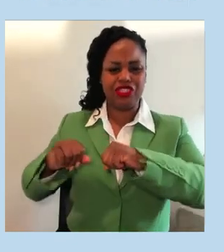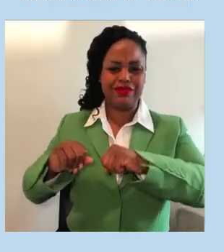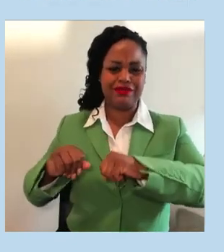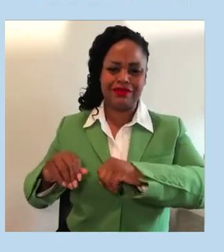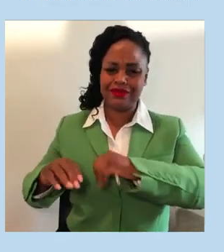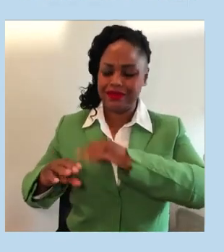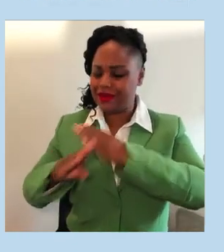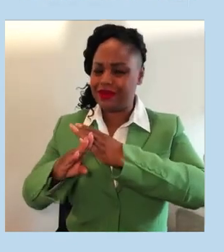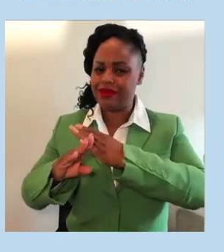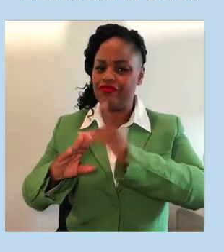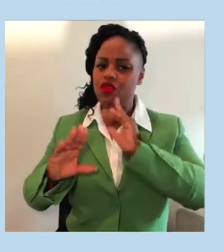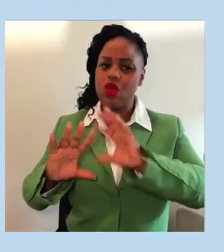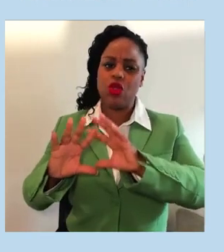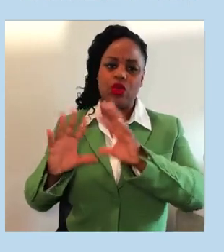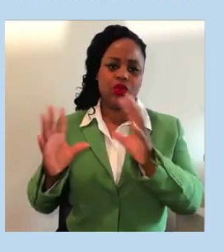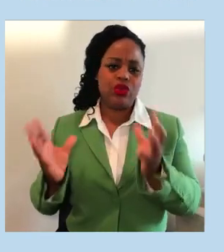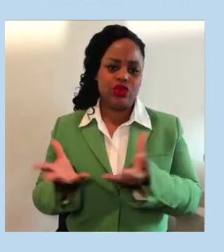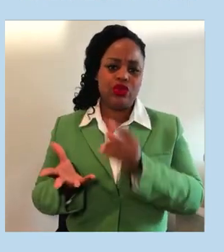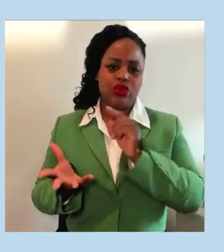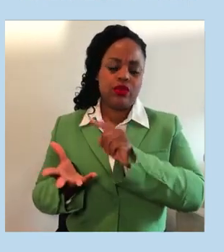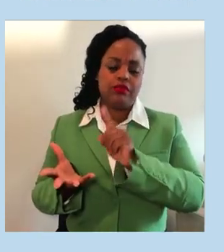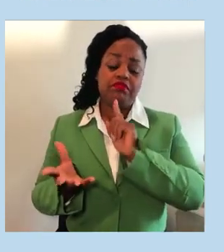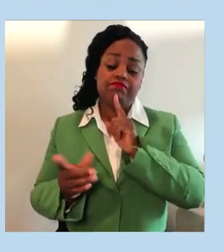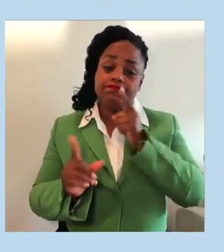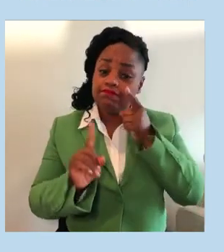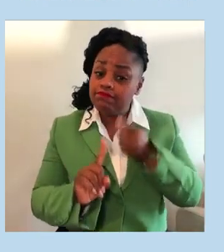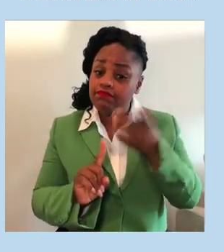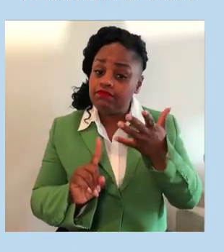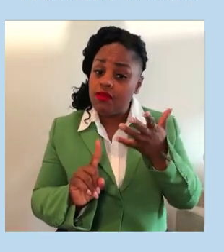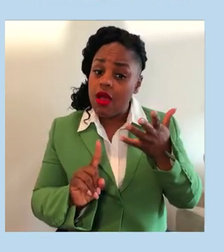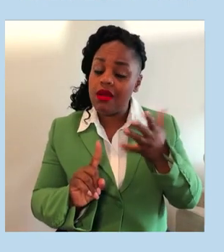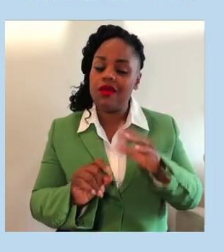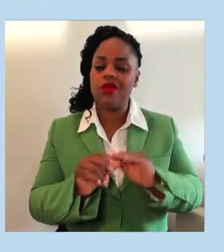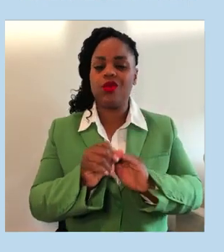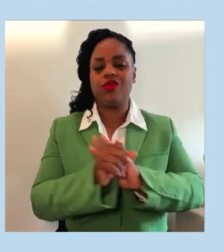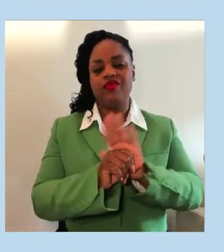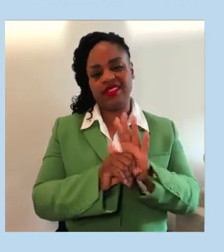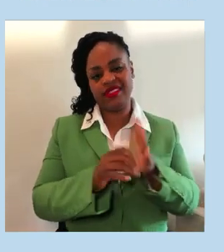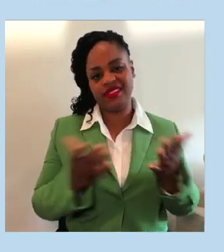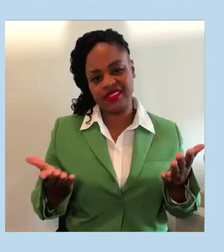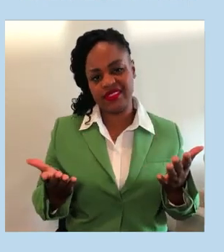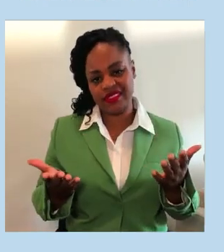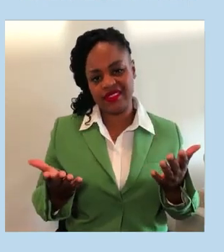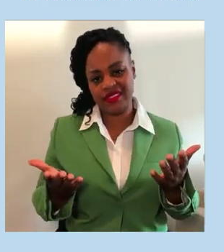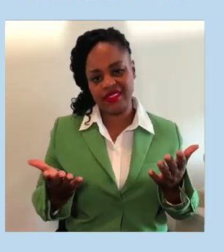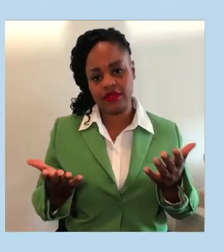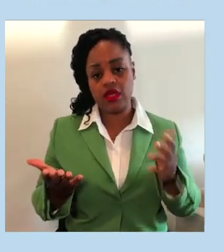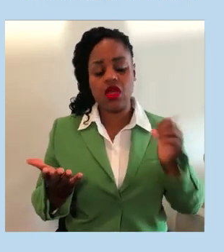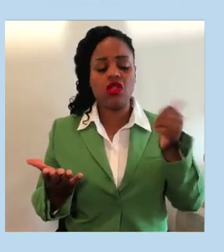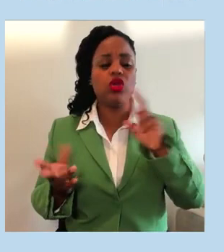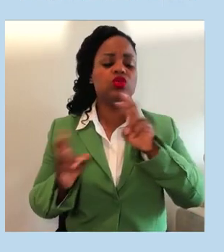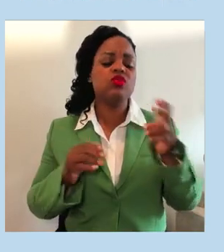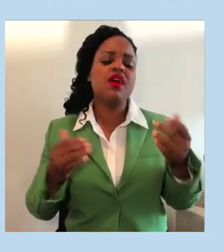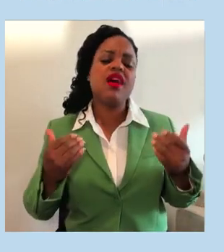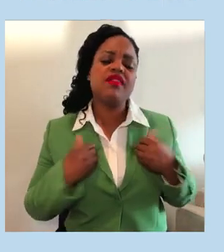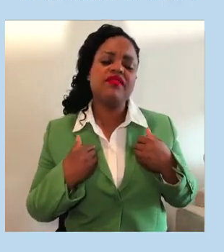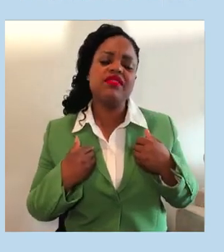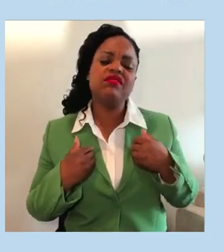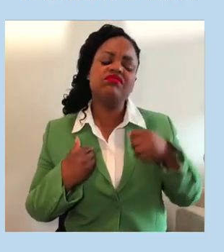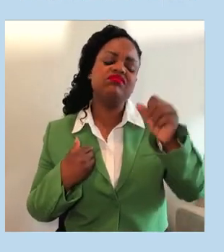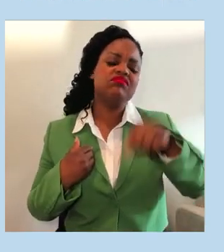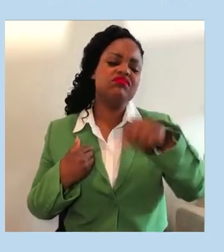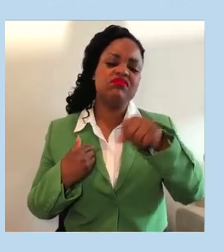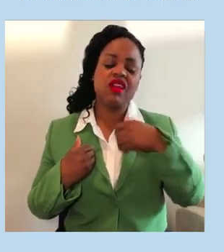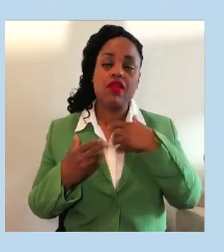by COVID-19. So we have a lot of work to do together moving forward, but gender equality is worth the